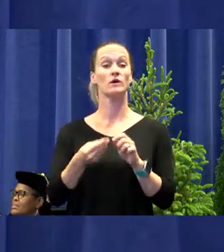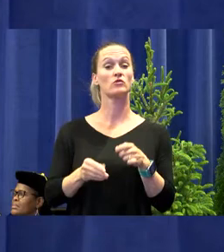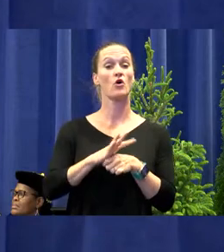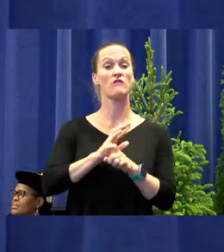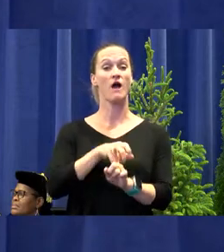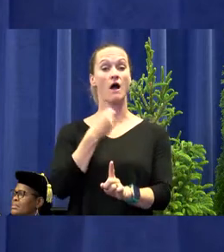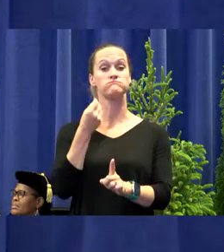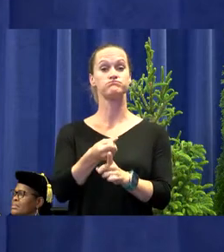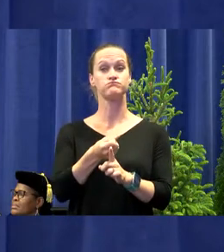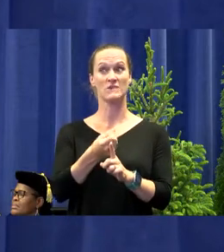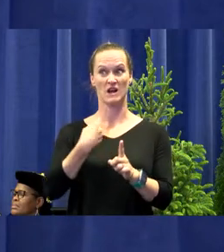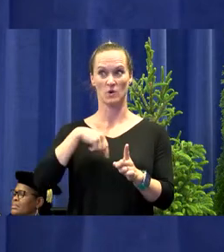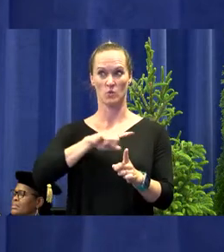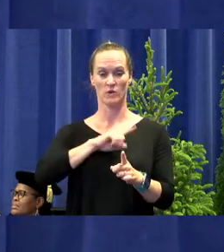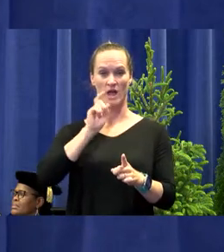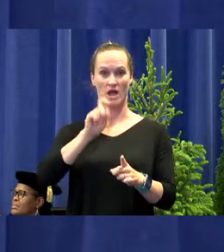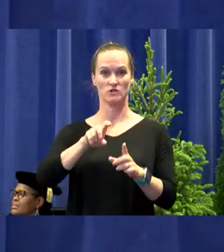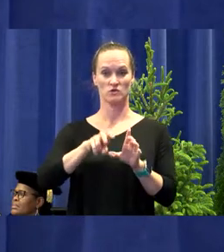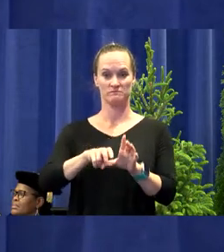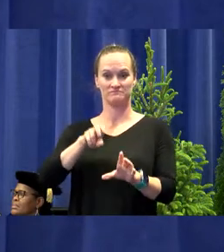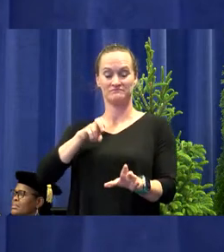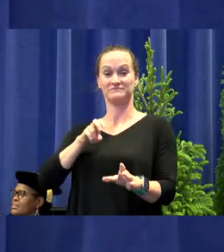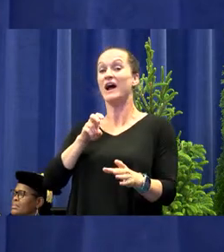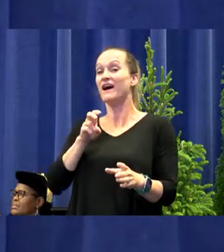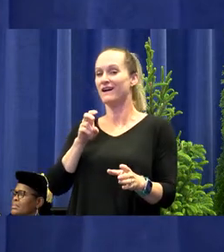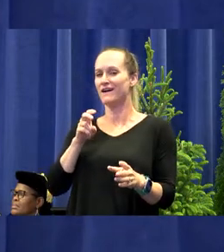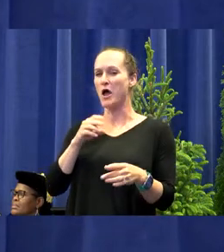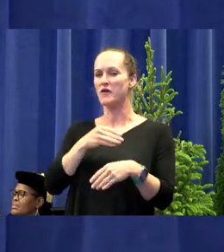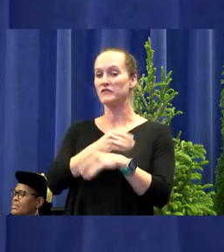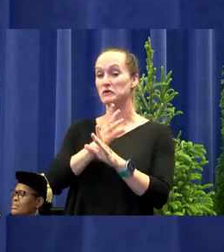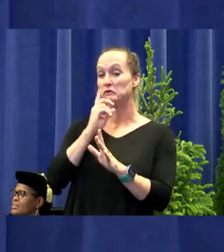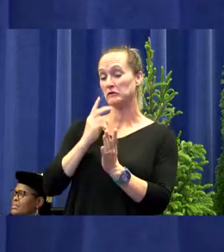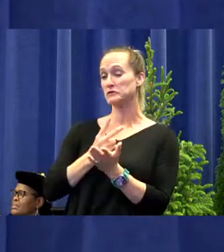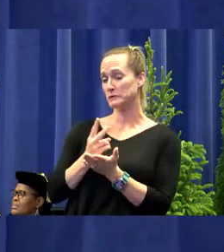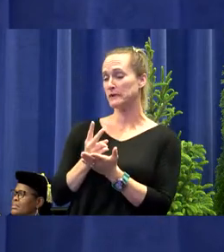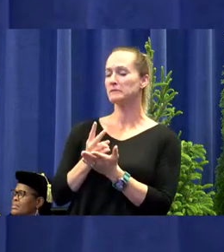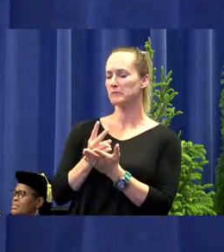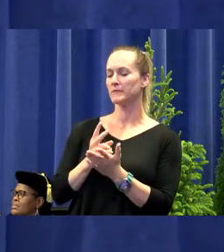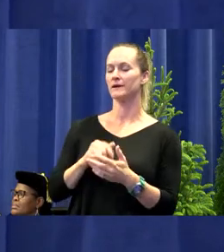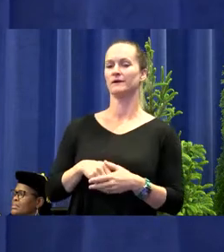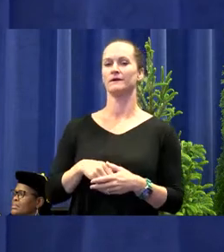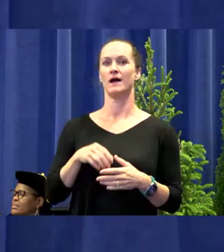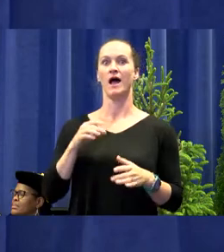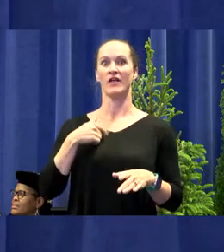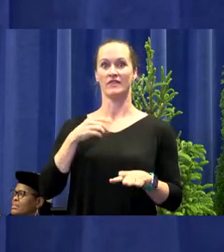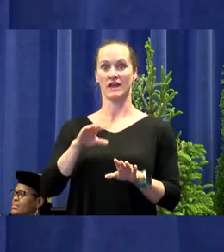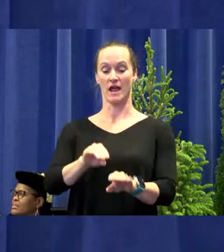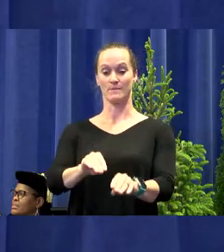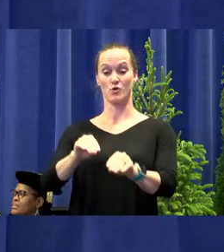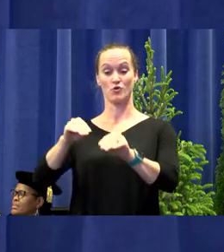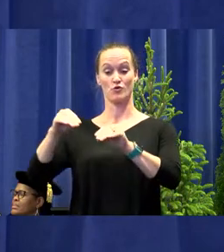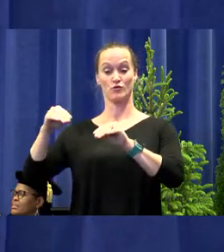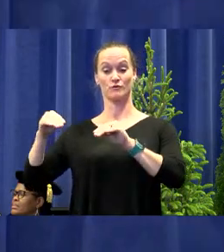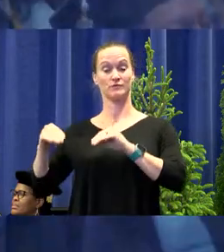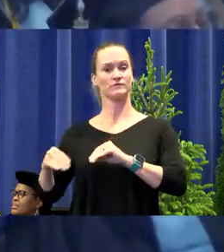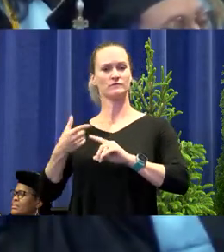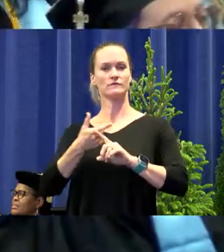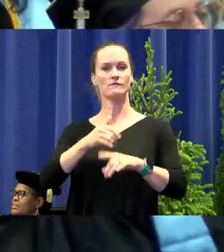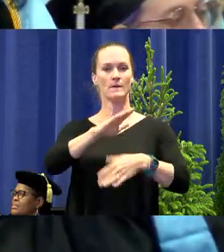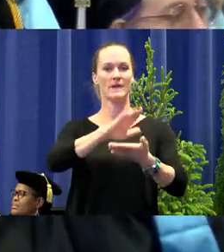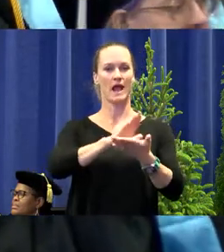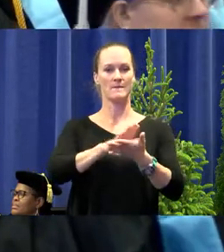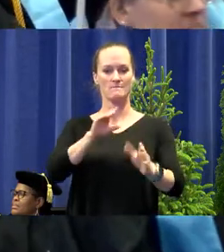and we were gonna go virtual for just 2 weeks, when I moved off campus and the independence that came with